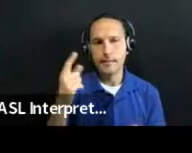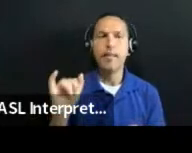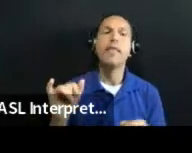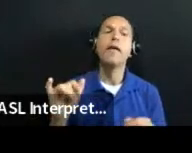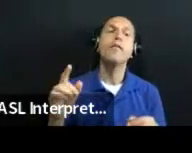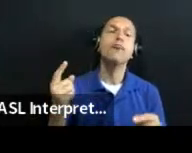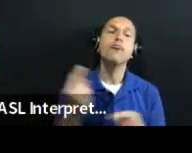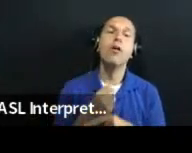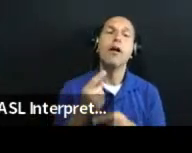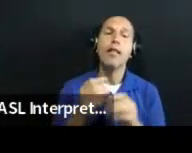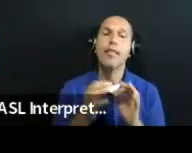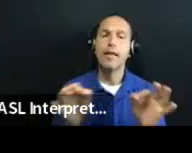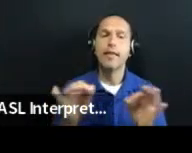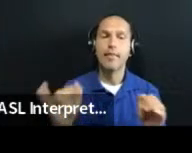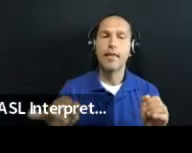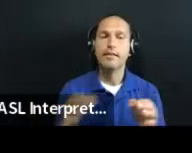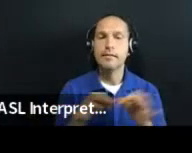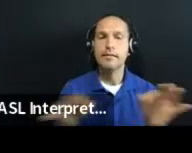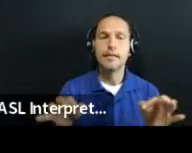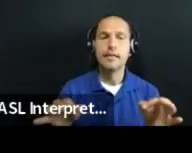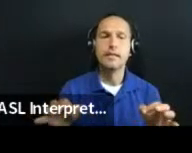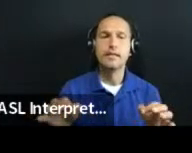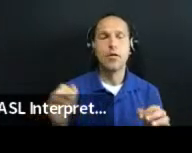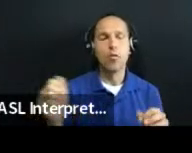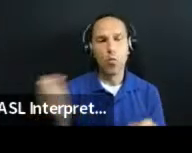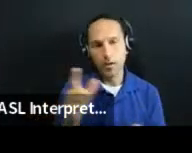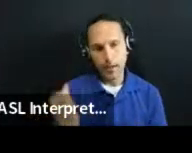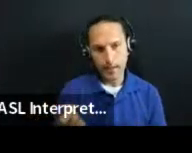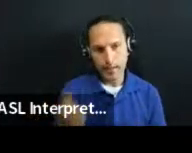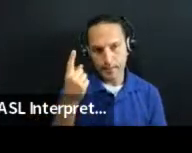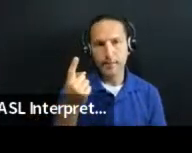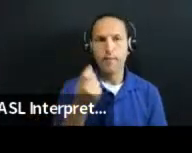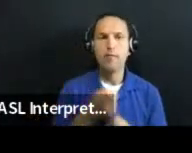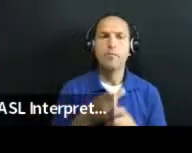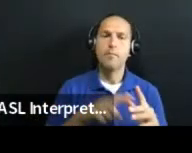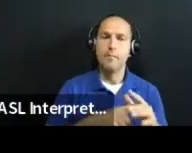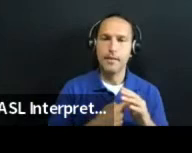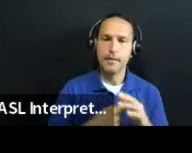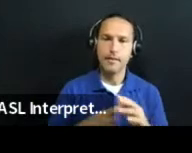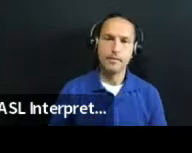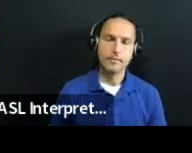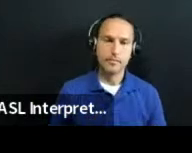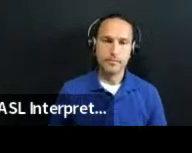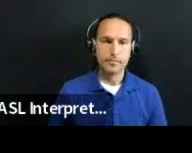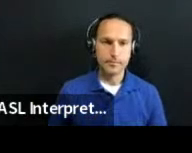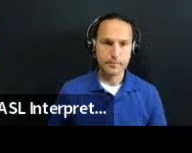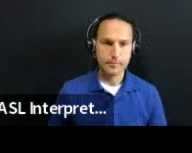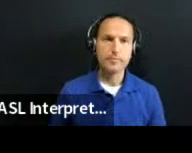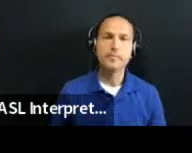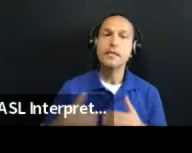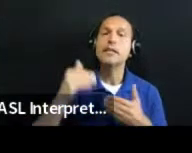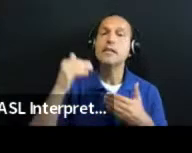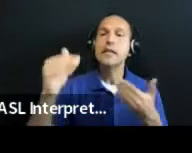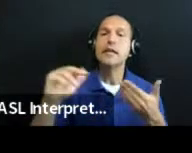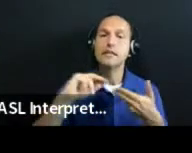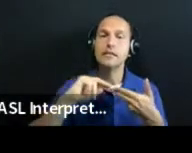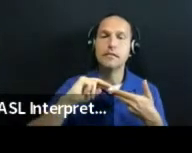is text that could be understood by everybody from the first read. Next slide.